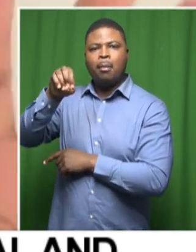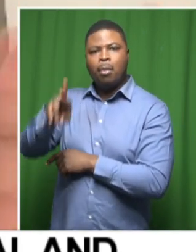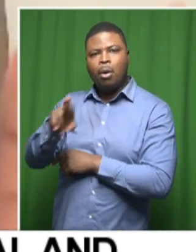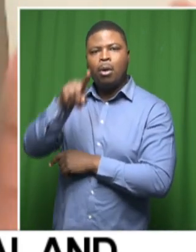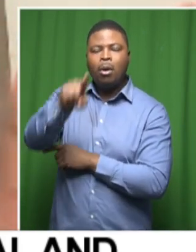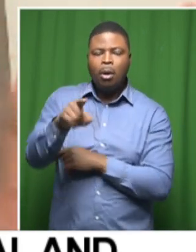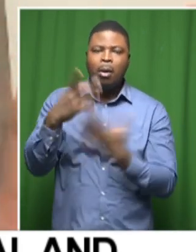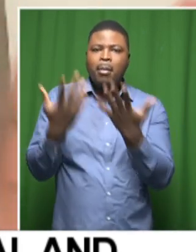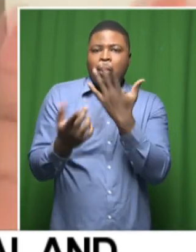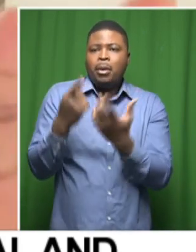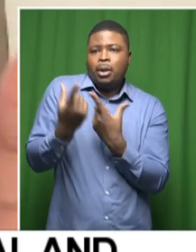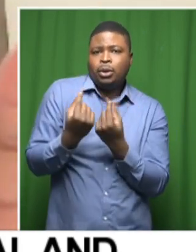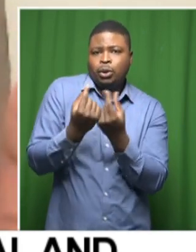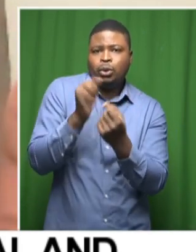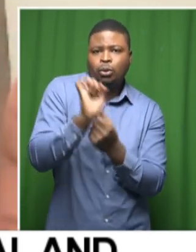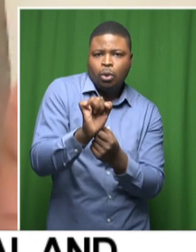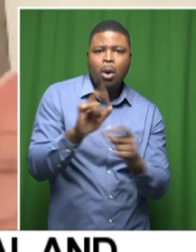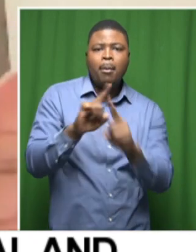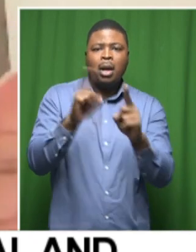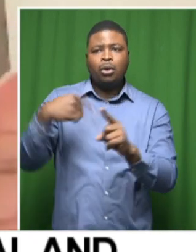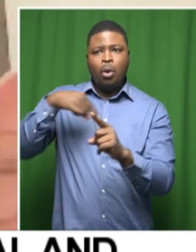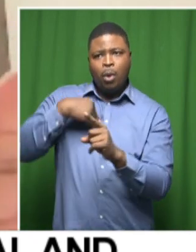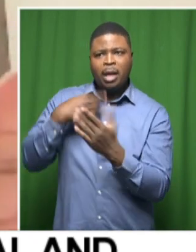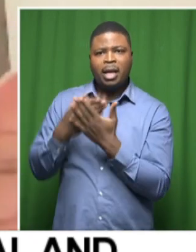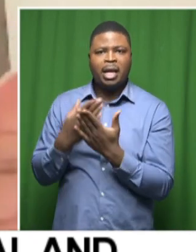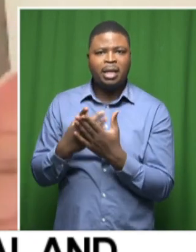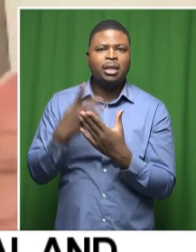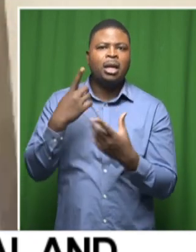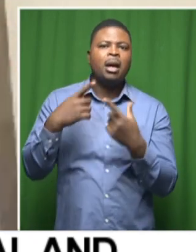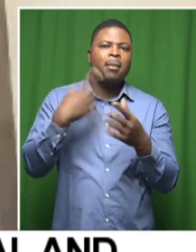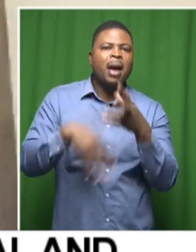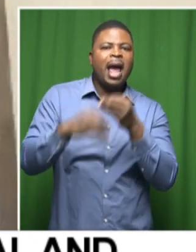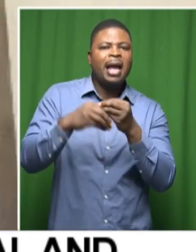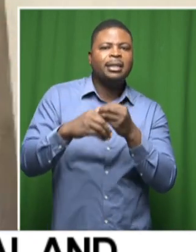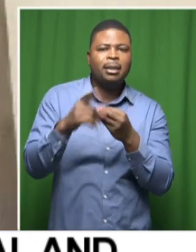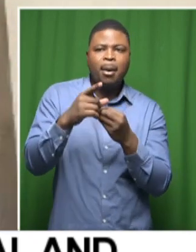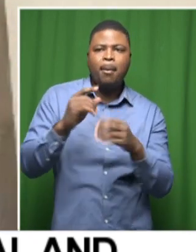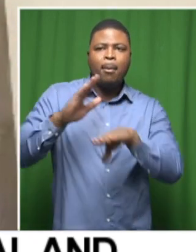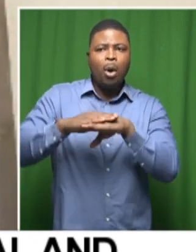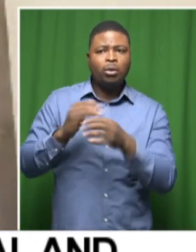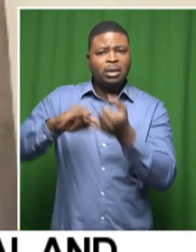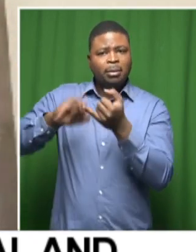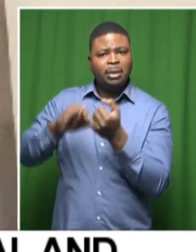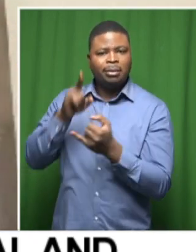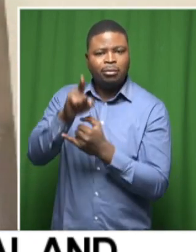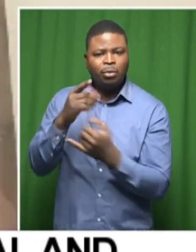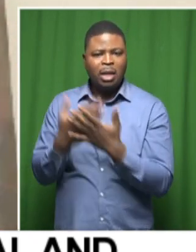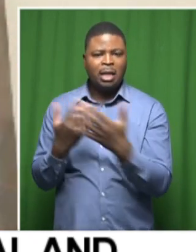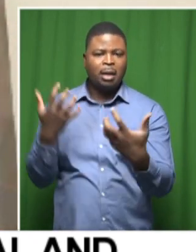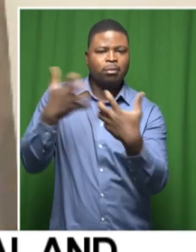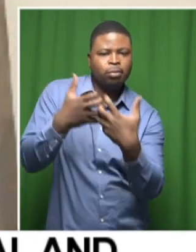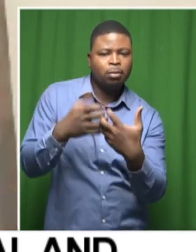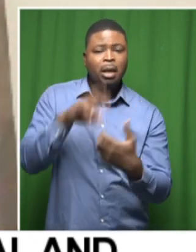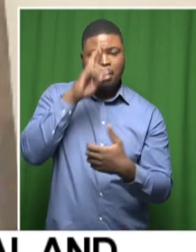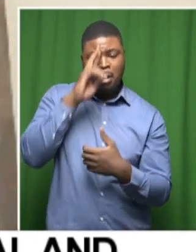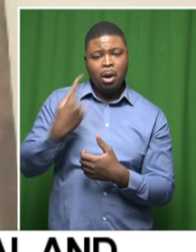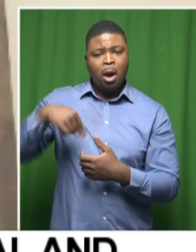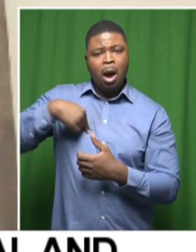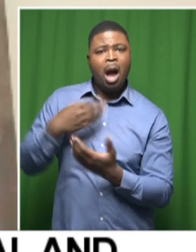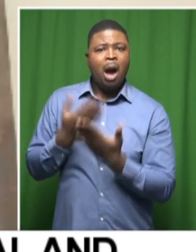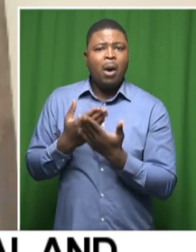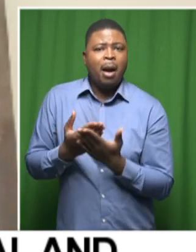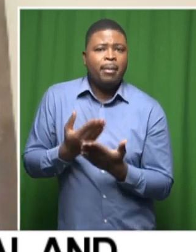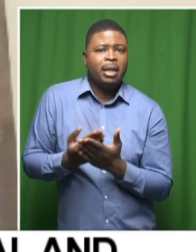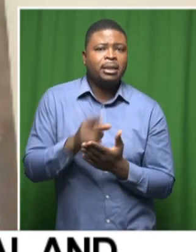will capacitate that industry because it will need this. And I think that's really what we're lacking in South Africa, is our ability to say, are we